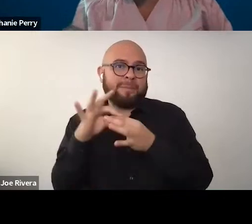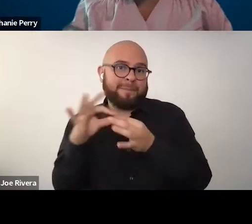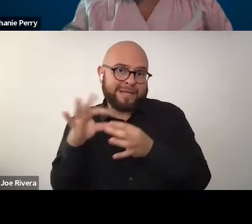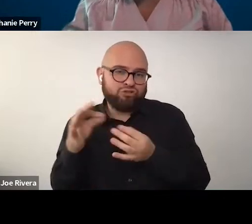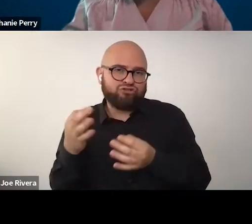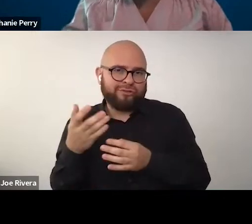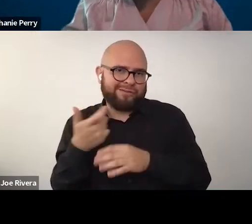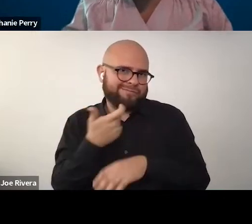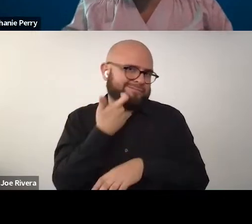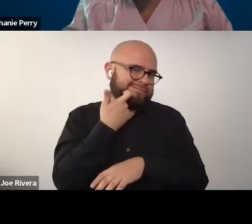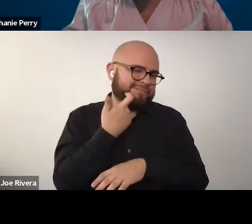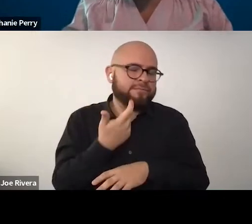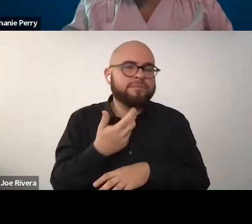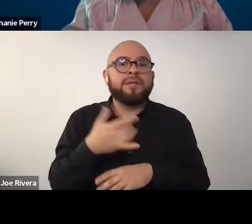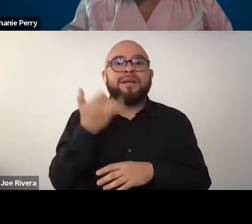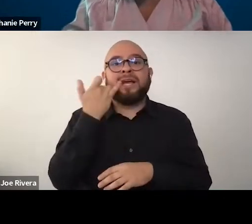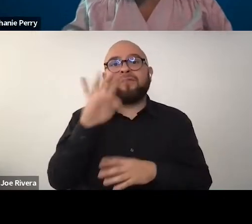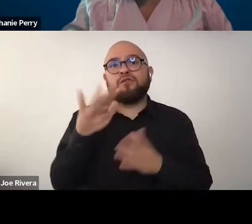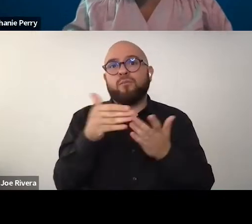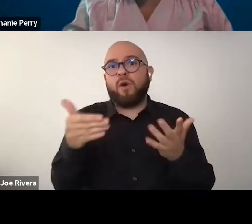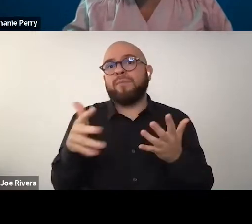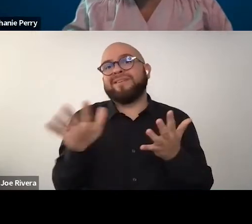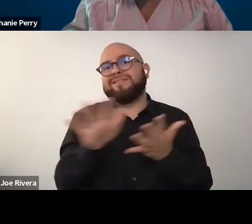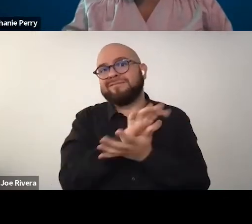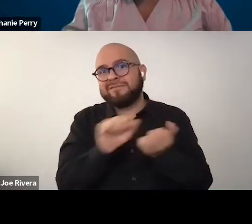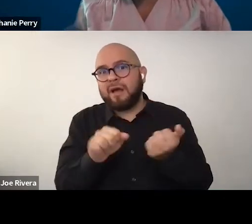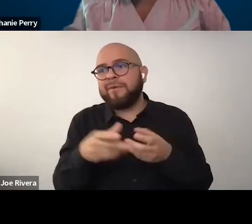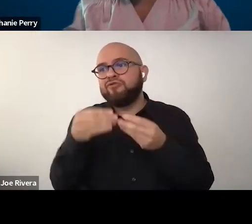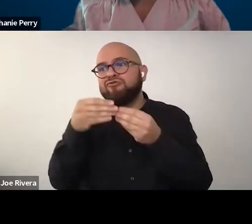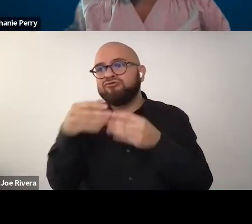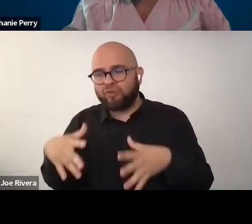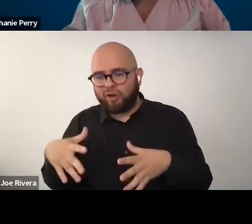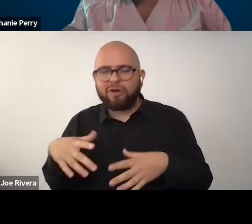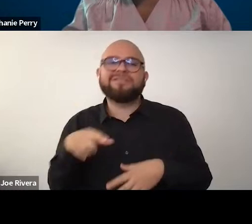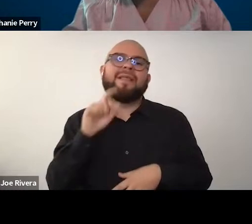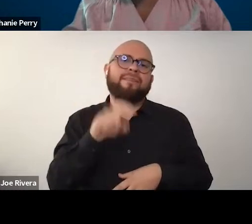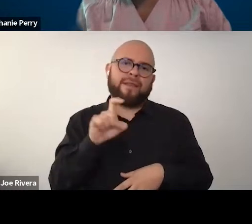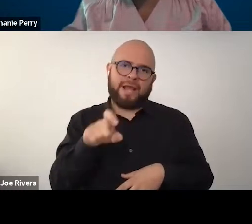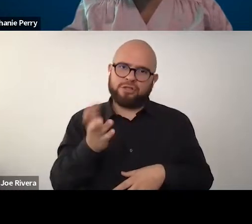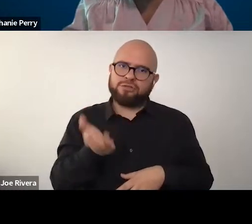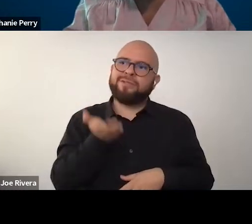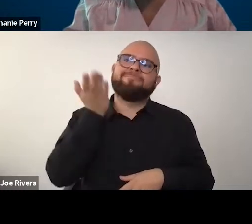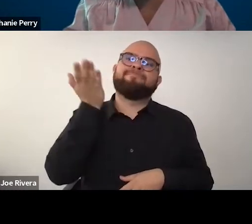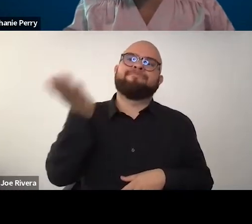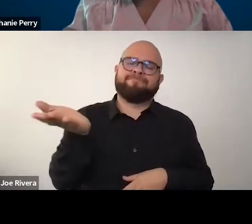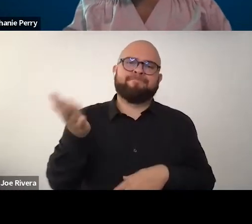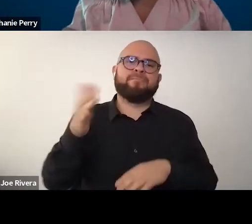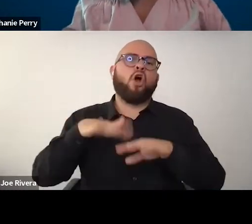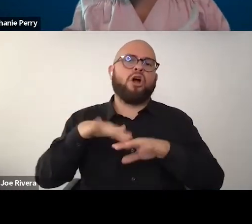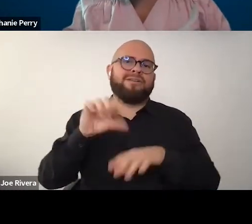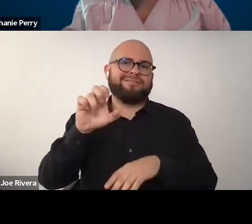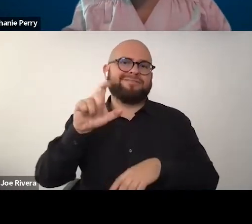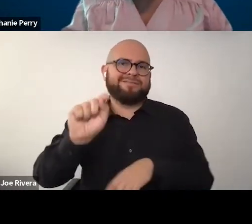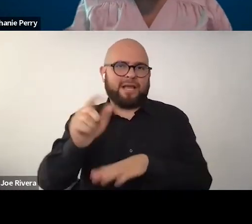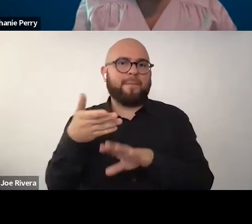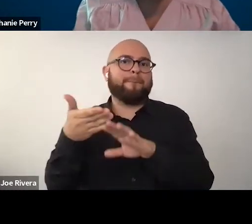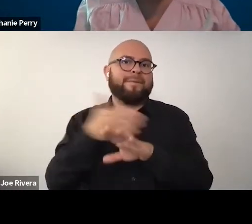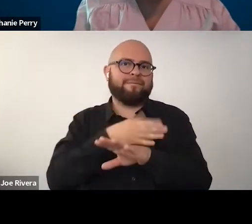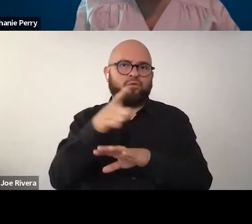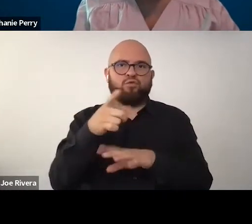regarding damaged property or lost items, then that has to be done on set before you are